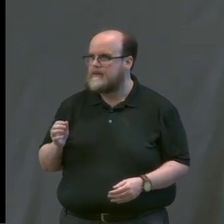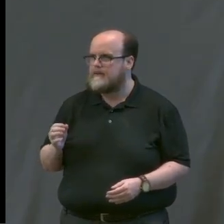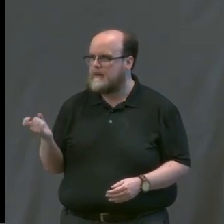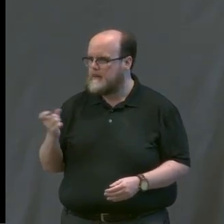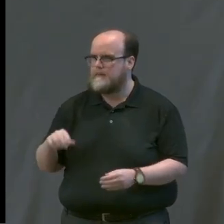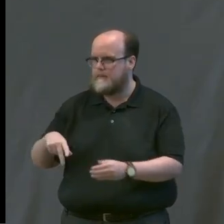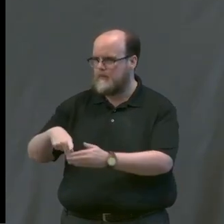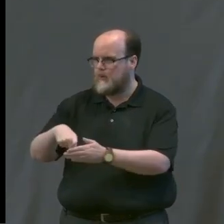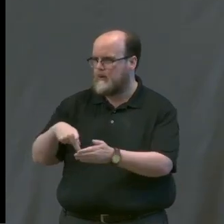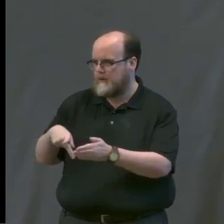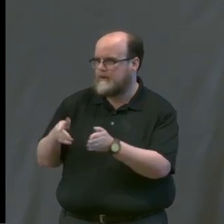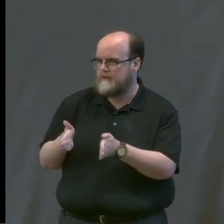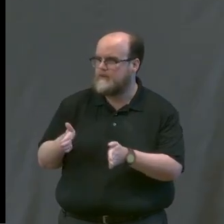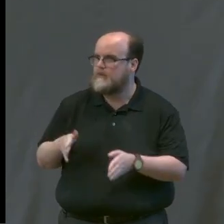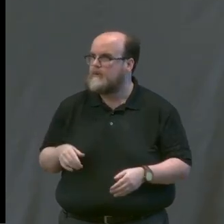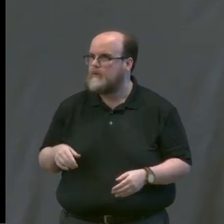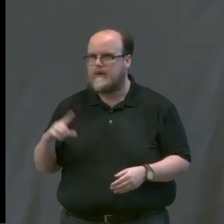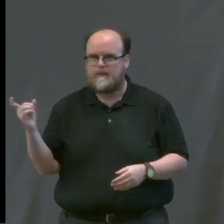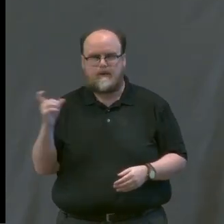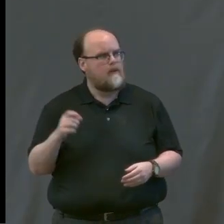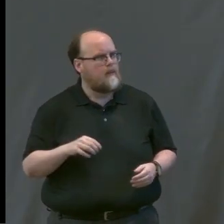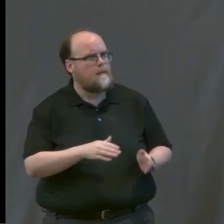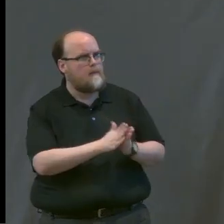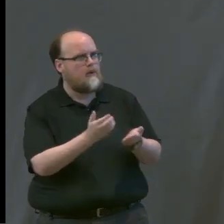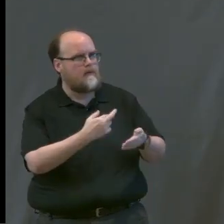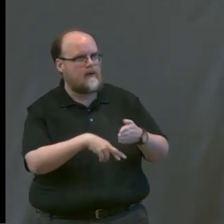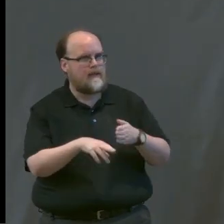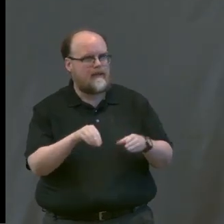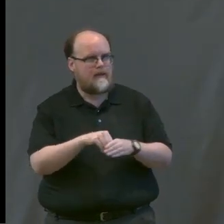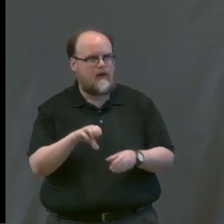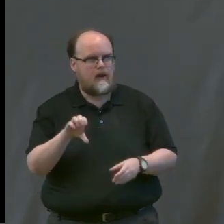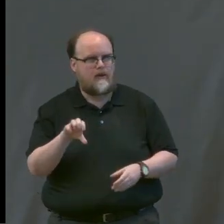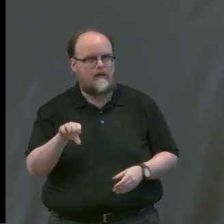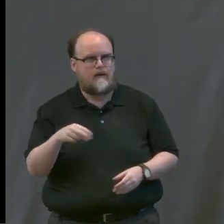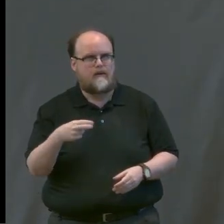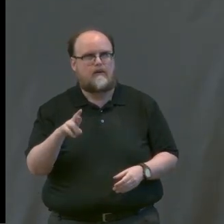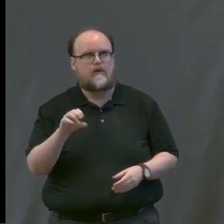do. The question was, is the book of Revelation in chronological order?